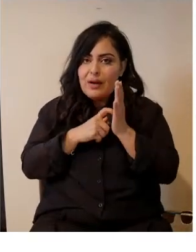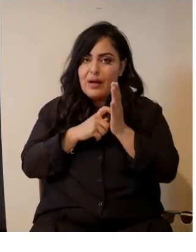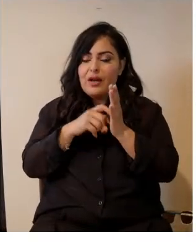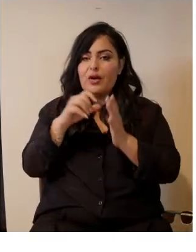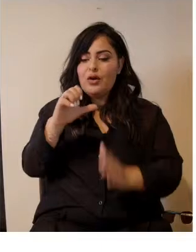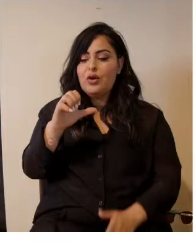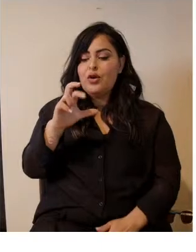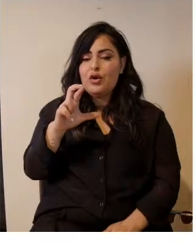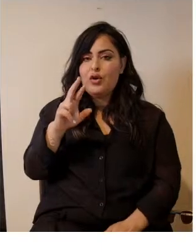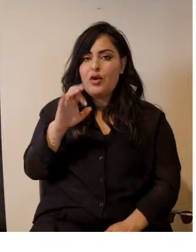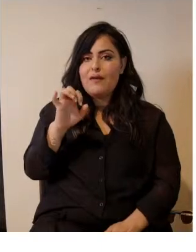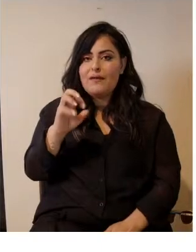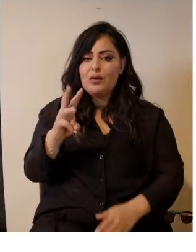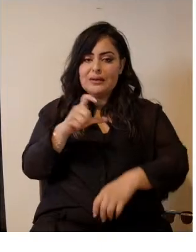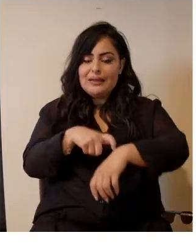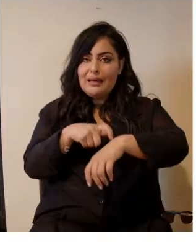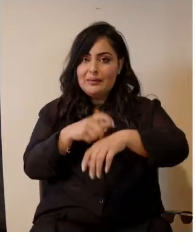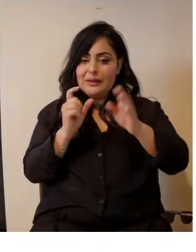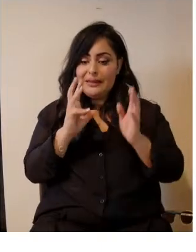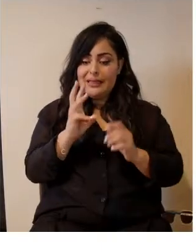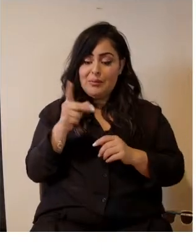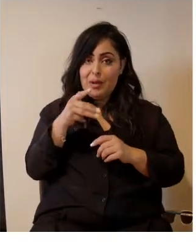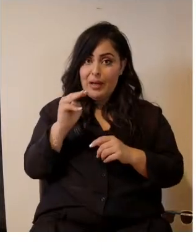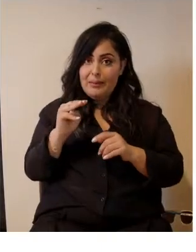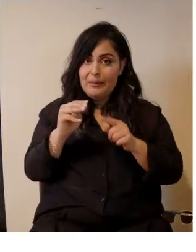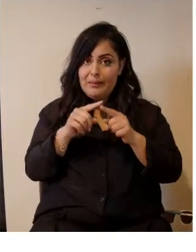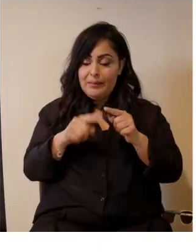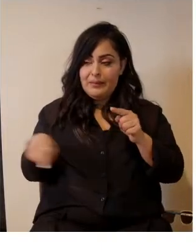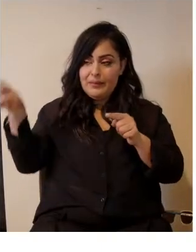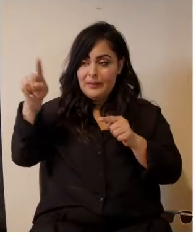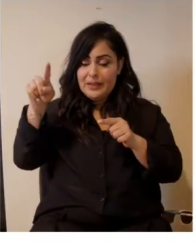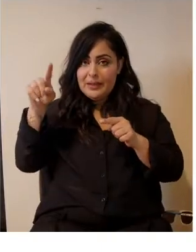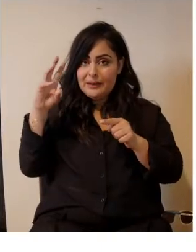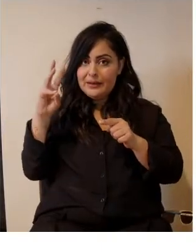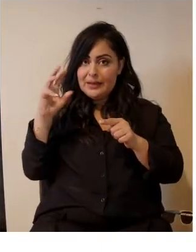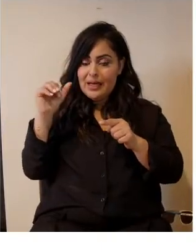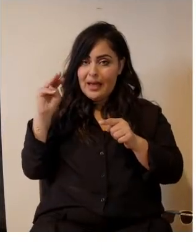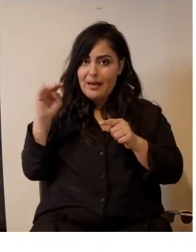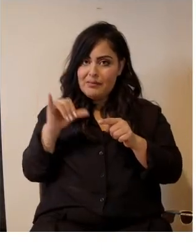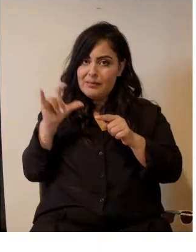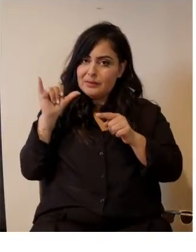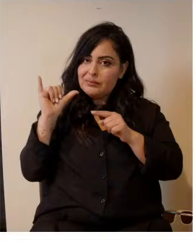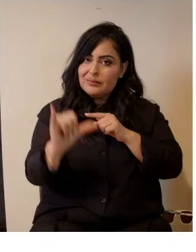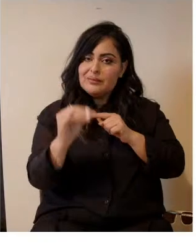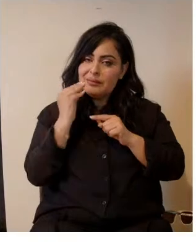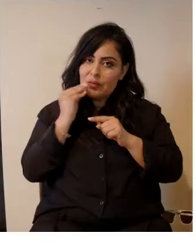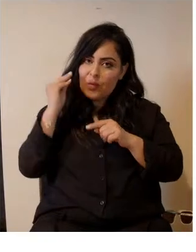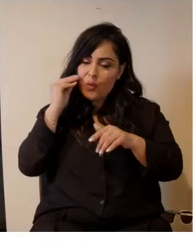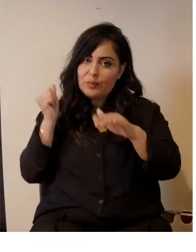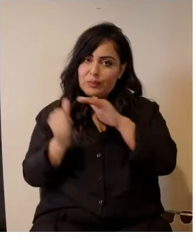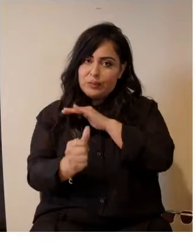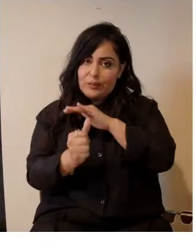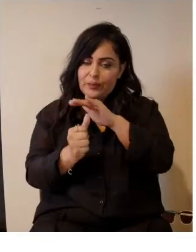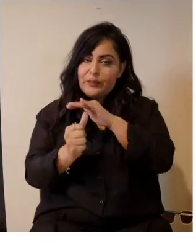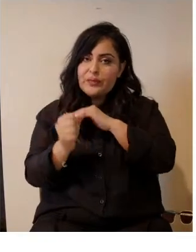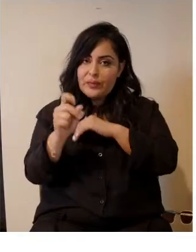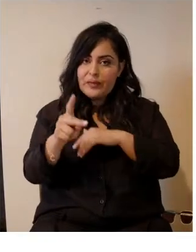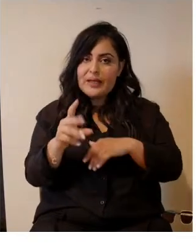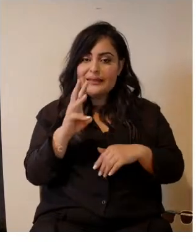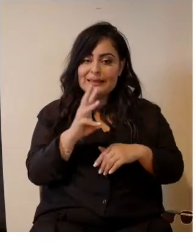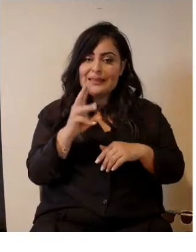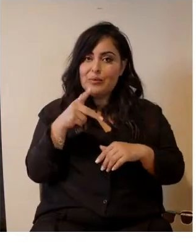in place starting 6 p.m. tonight, going through 6 a.m. every day, 6 p.m. to